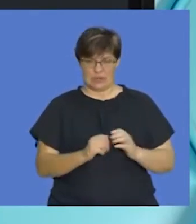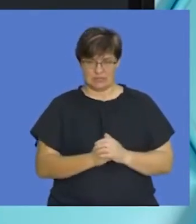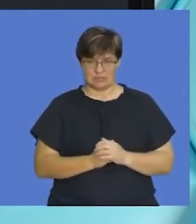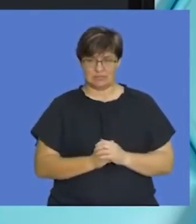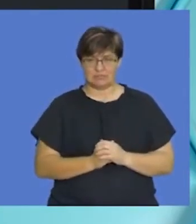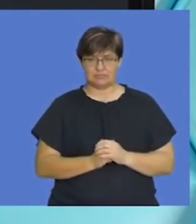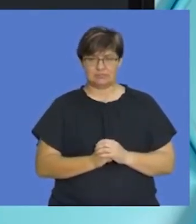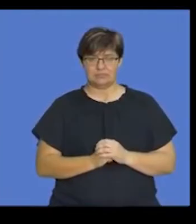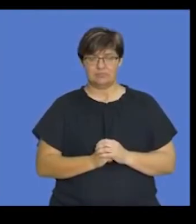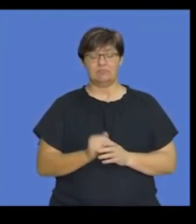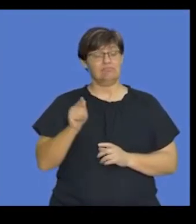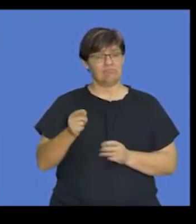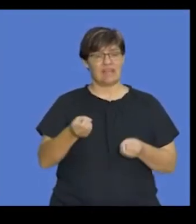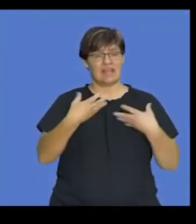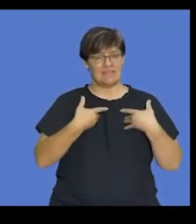have that have no units.